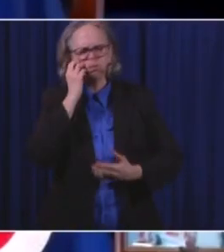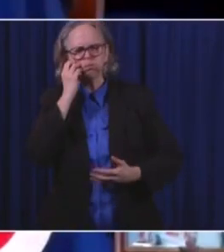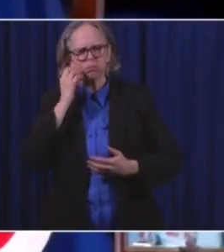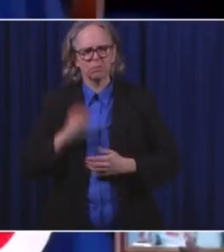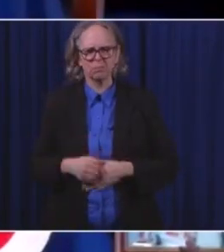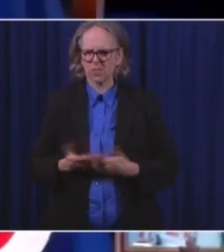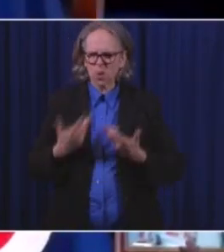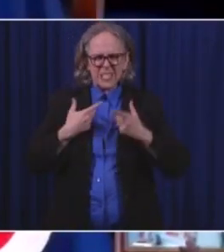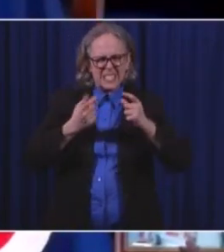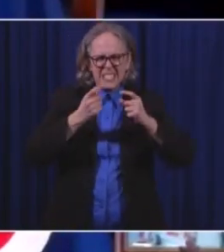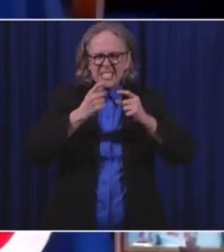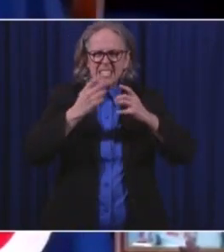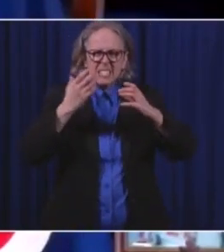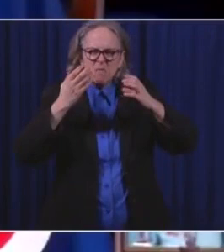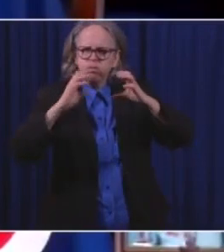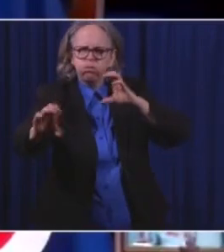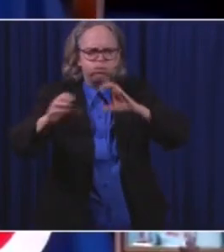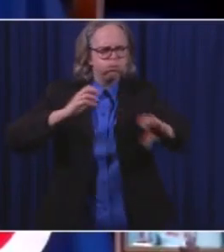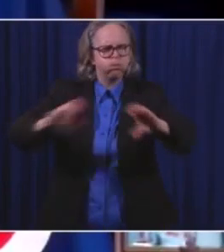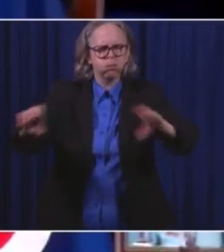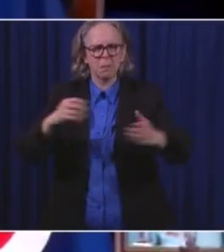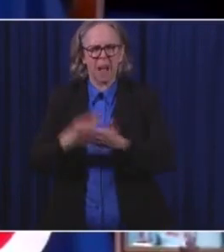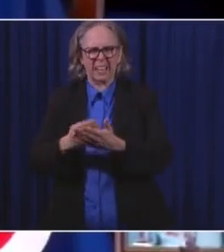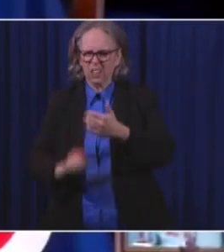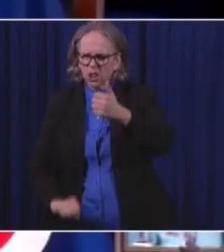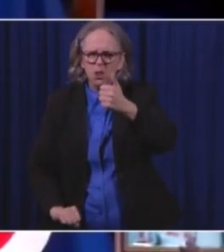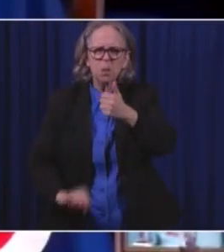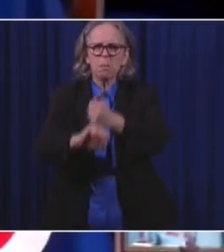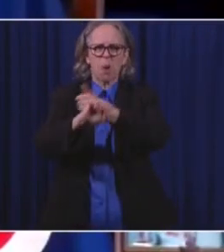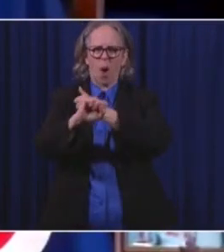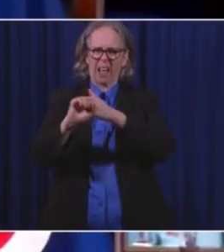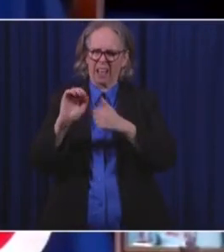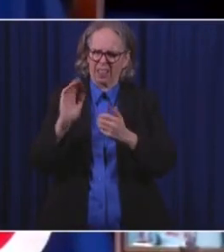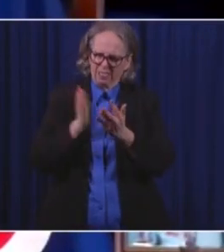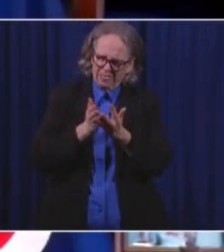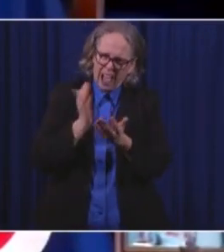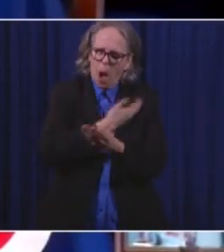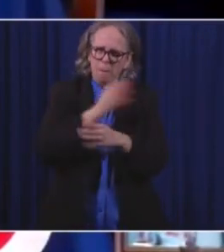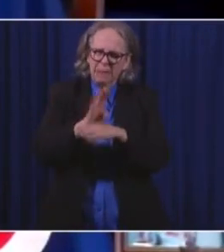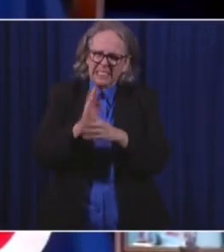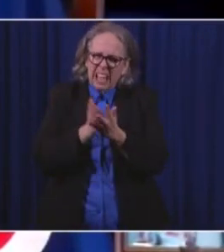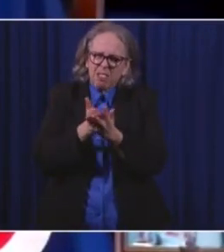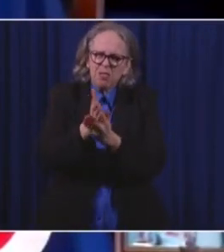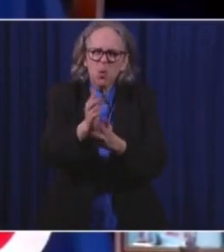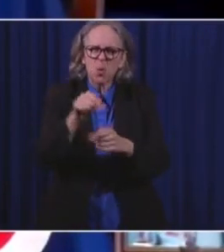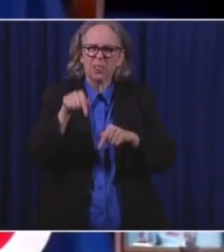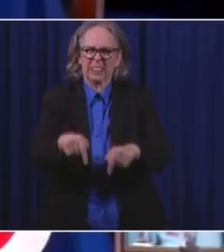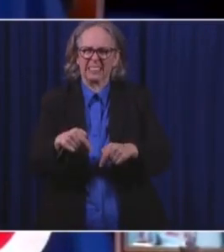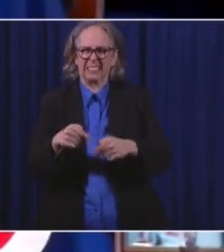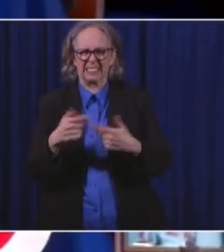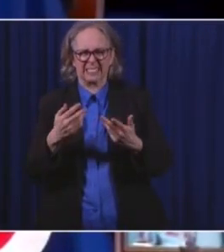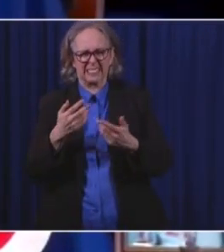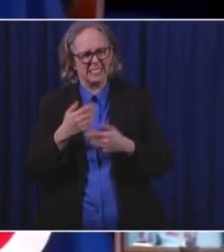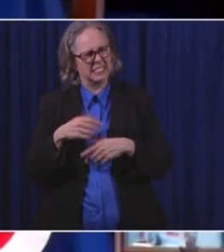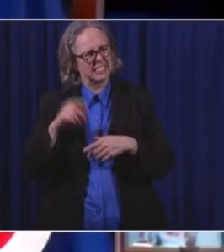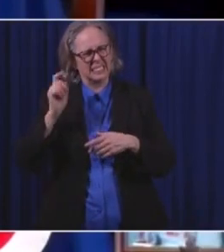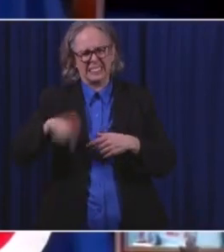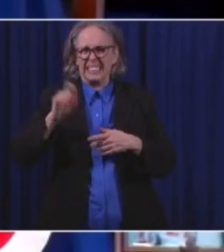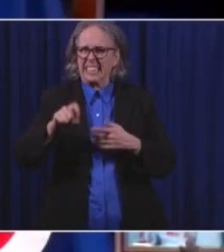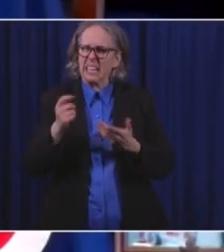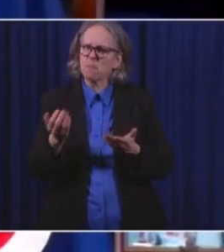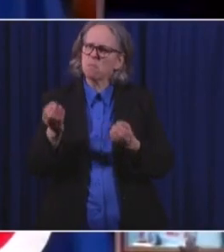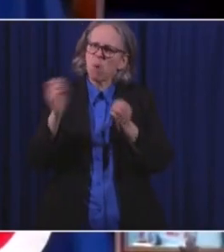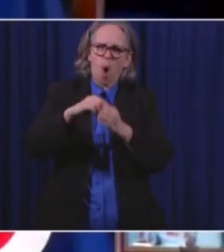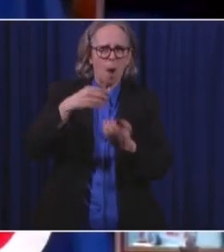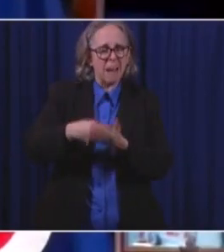the exact right time. We do need federal help with another round of PPP. That would be, if we could get that done this week